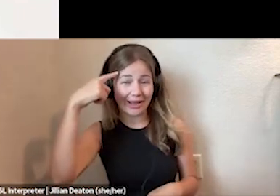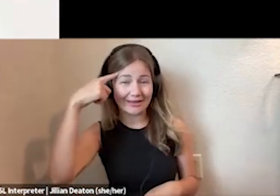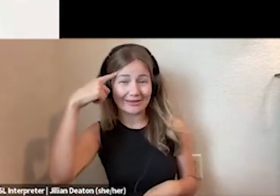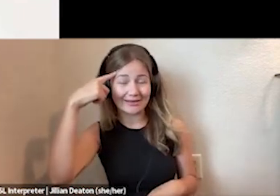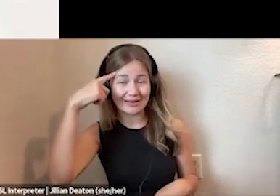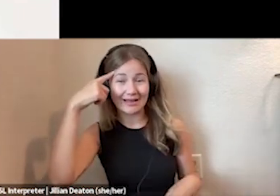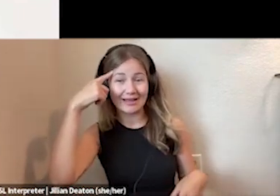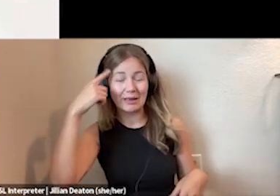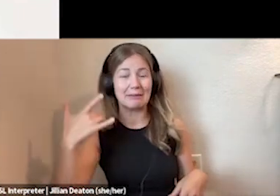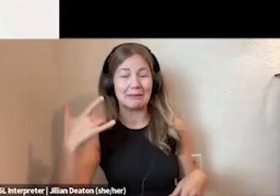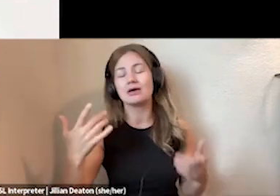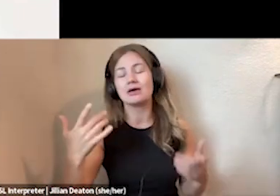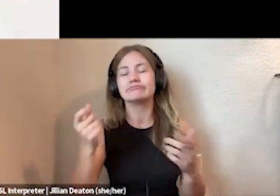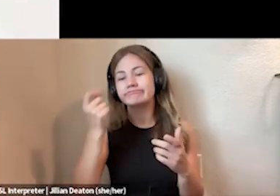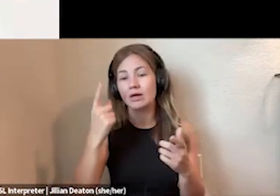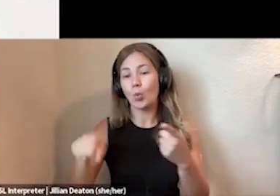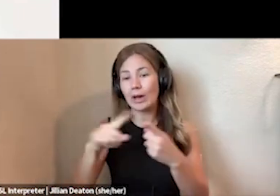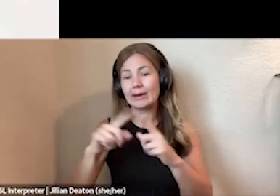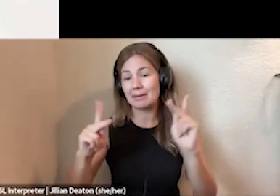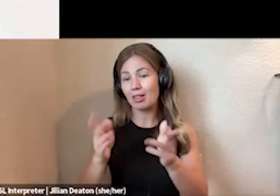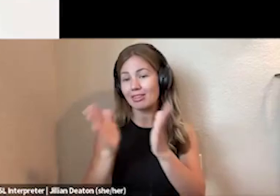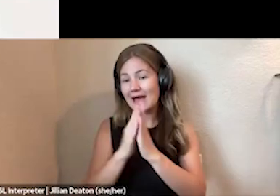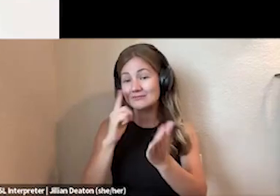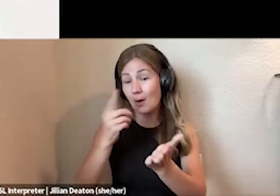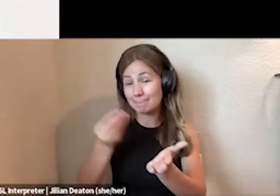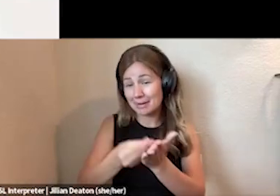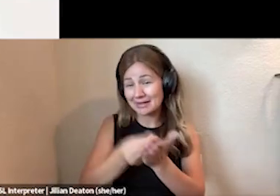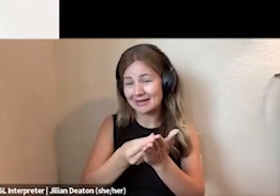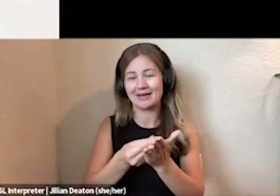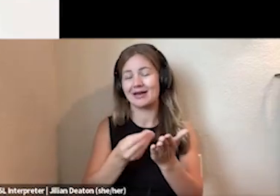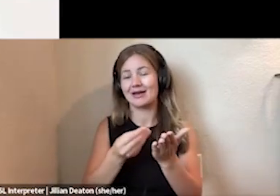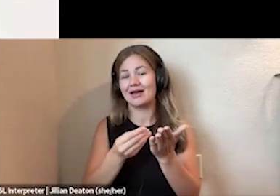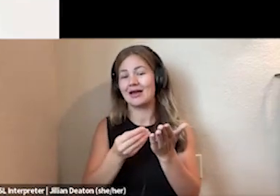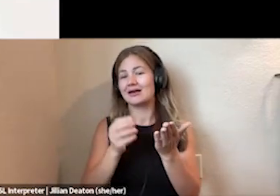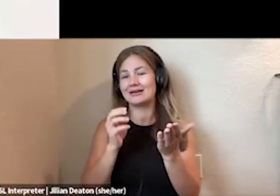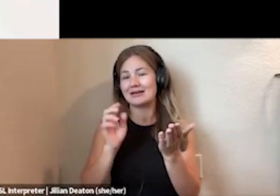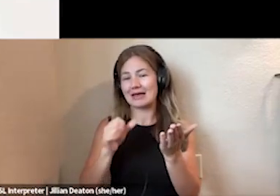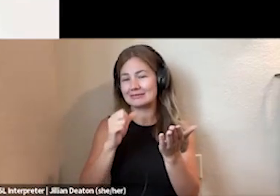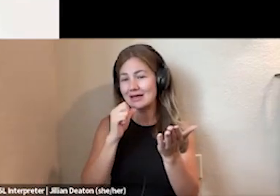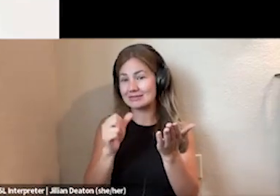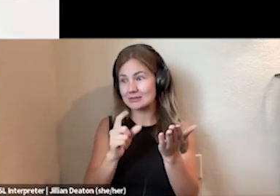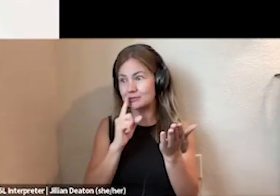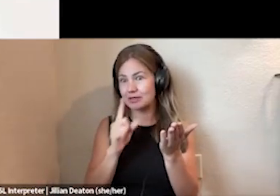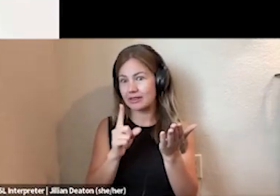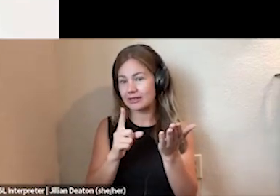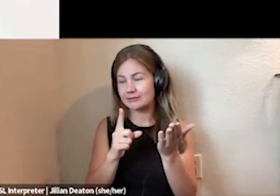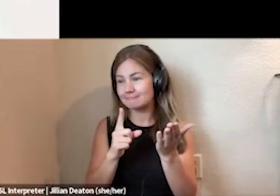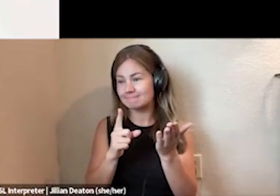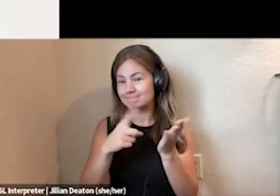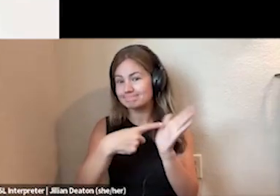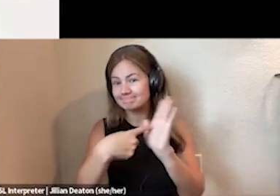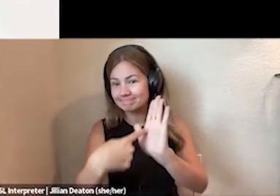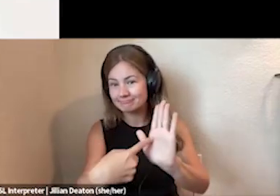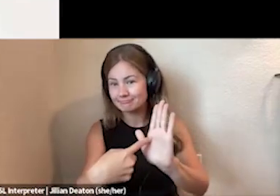when a lot of people are asking for money, it that doesn't reveal something to folks. I think it is important to treat